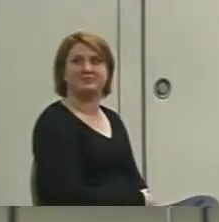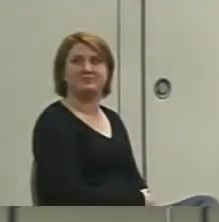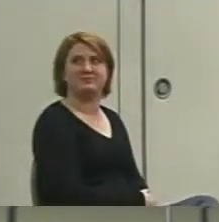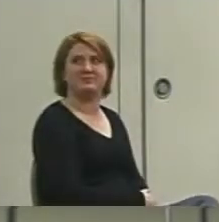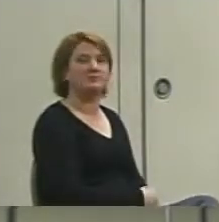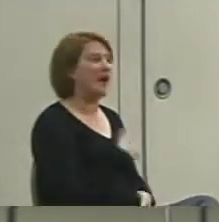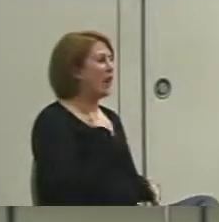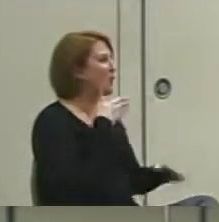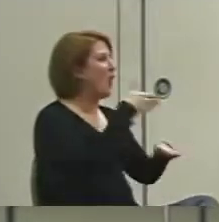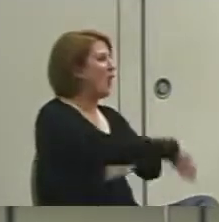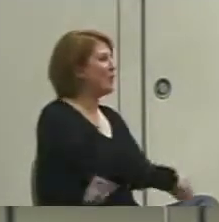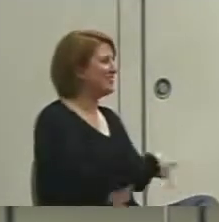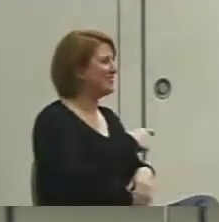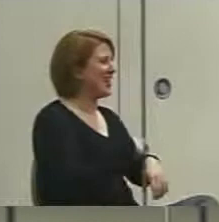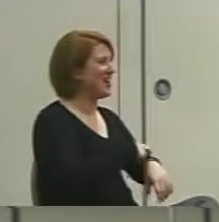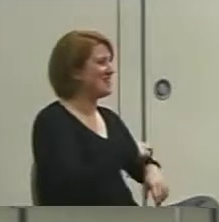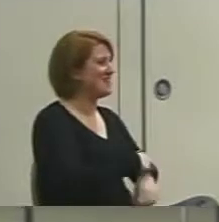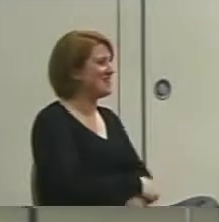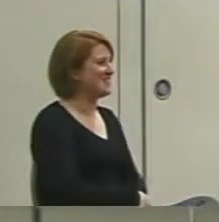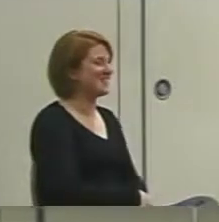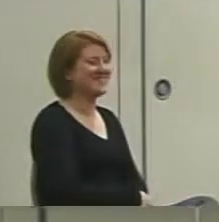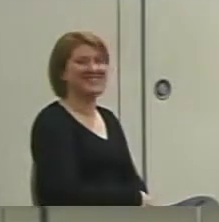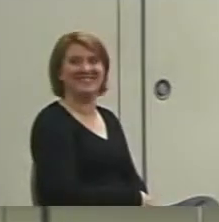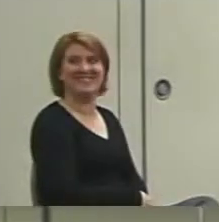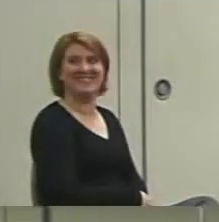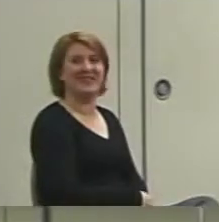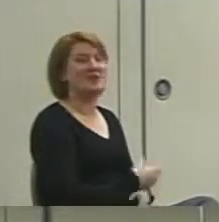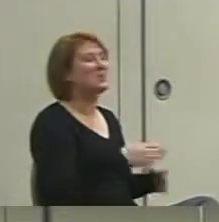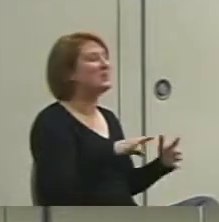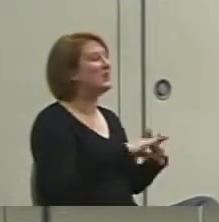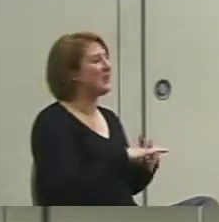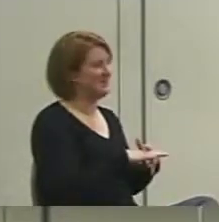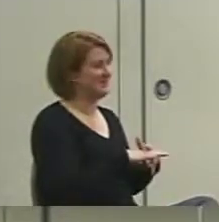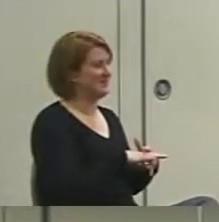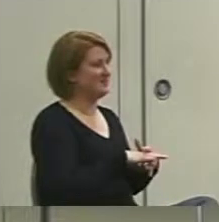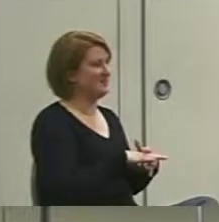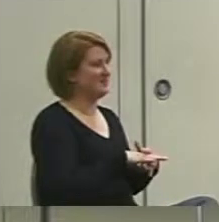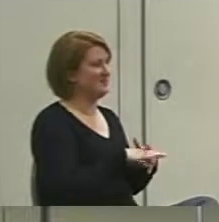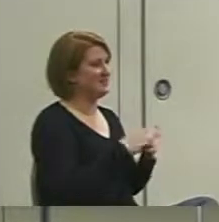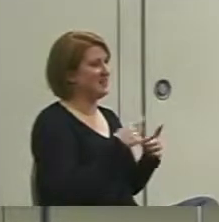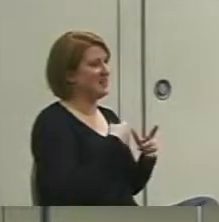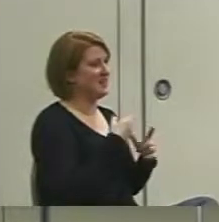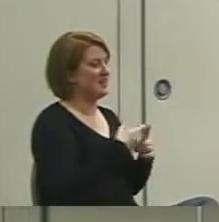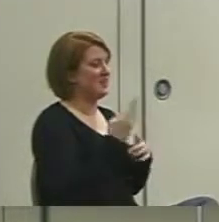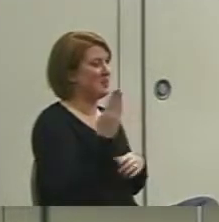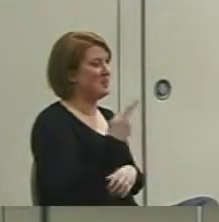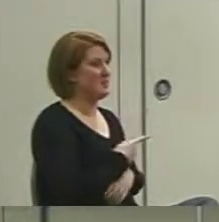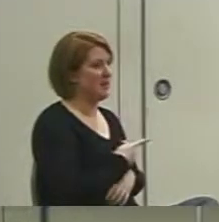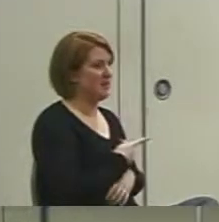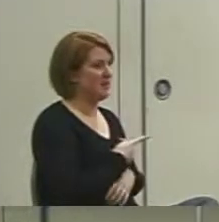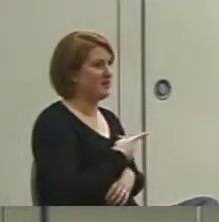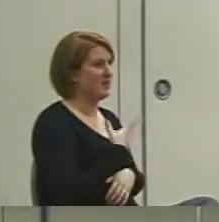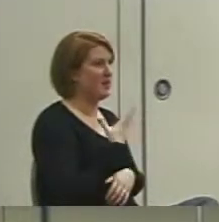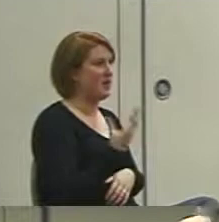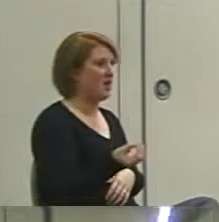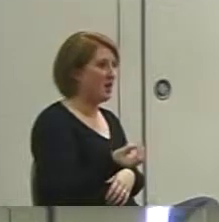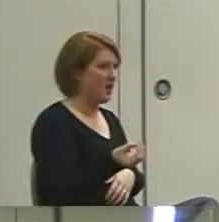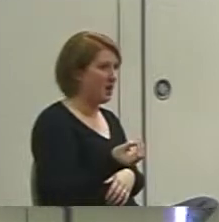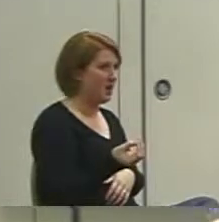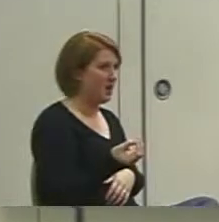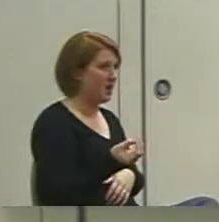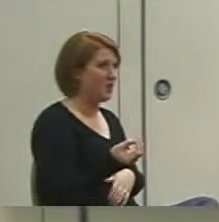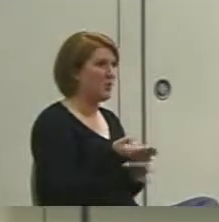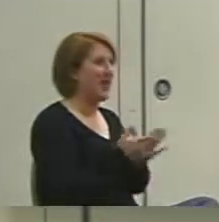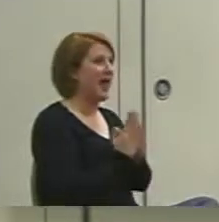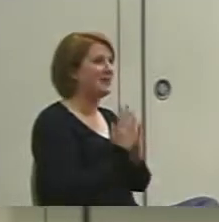Okay, I've gone over my time. So we're going to take a break and then we're going to come back and we're going to